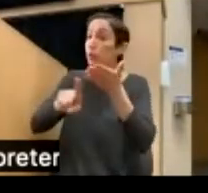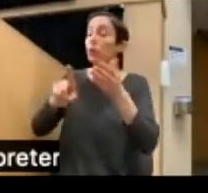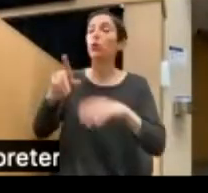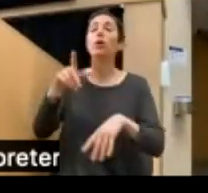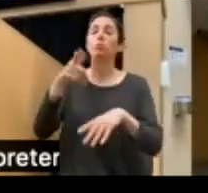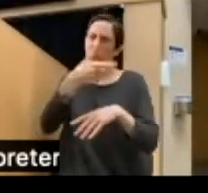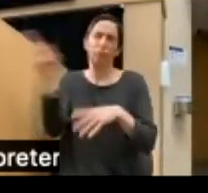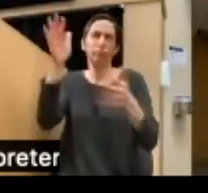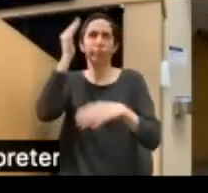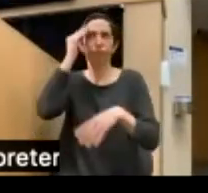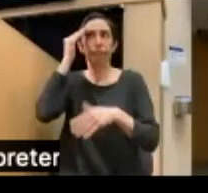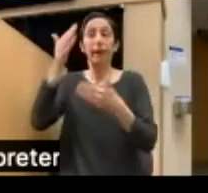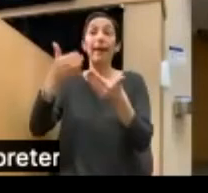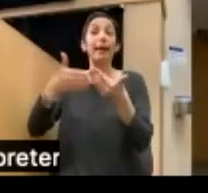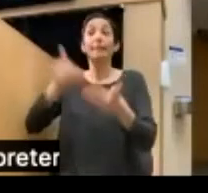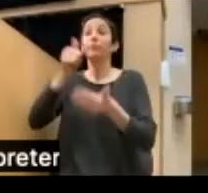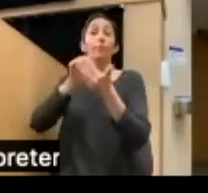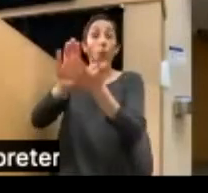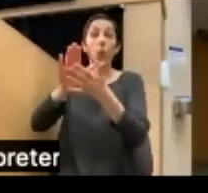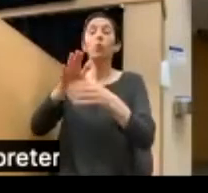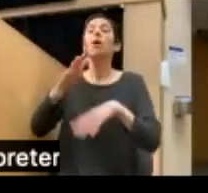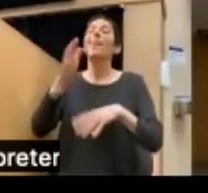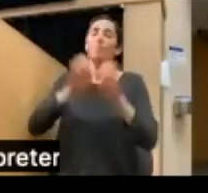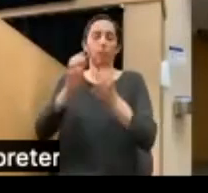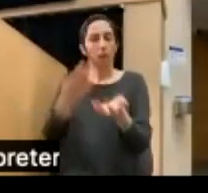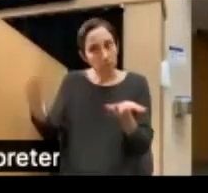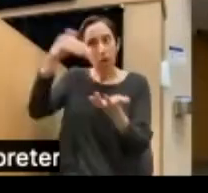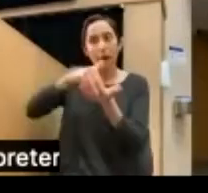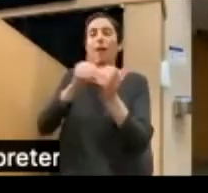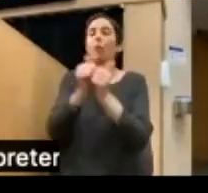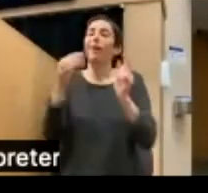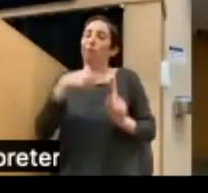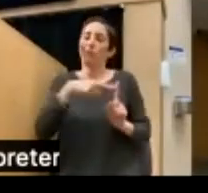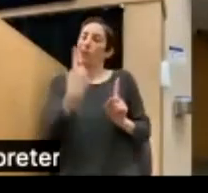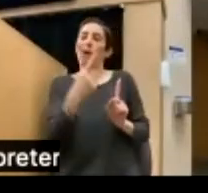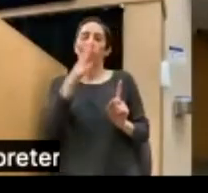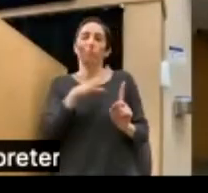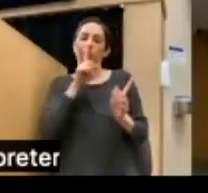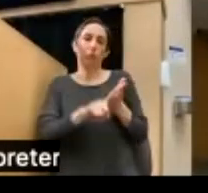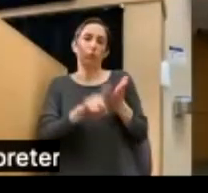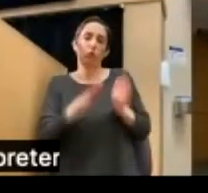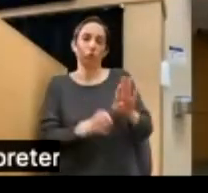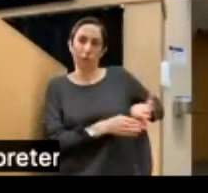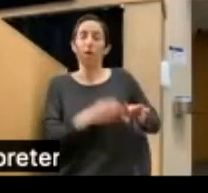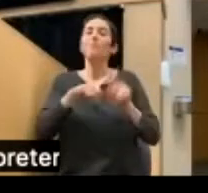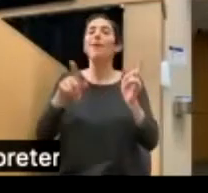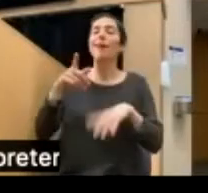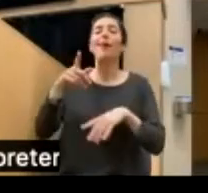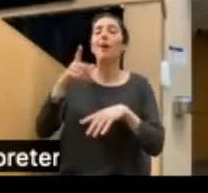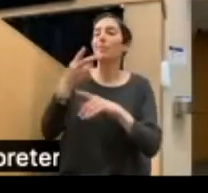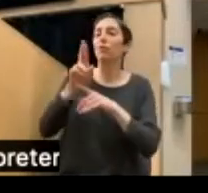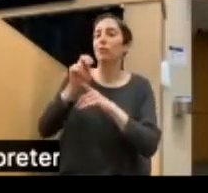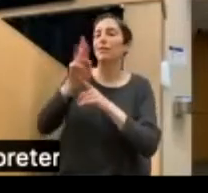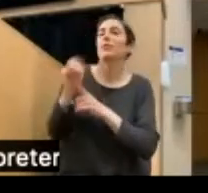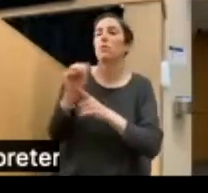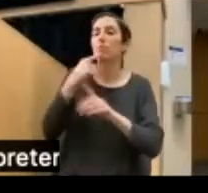this experiment without that researcher. But instead, he thought this was too amazing to pass up. And he said, I